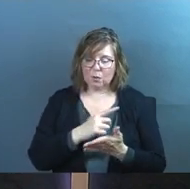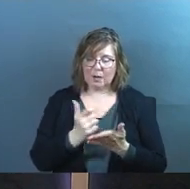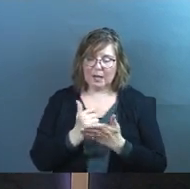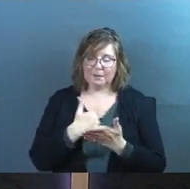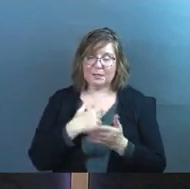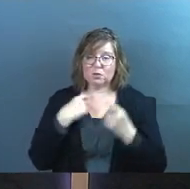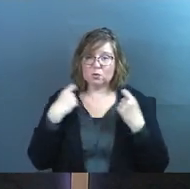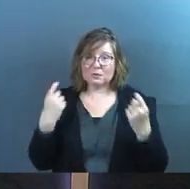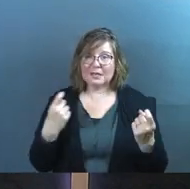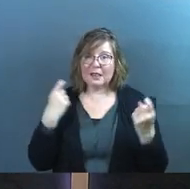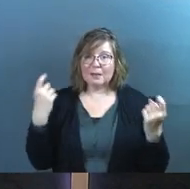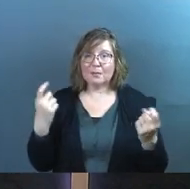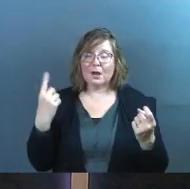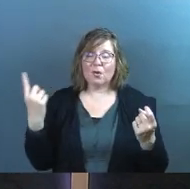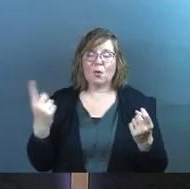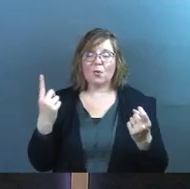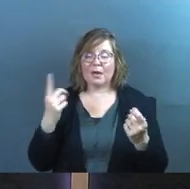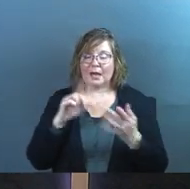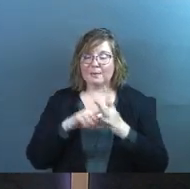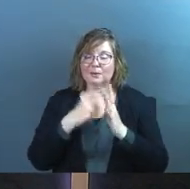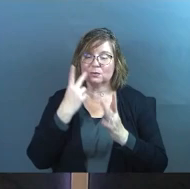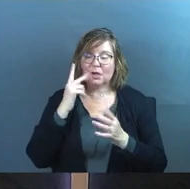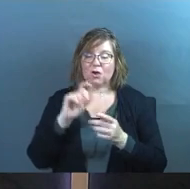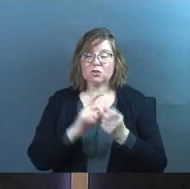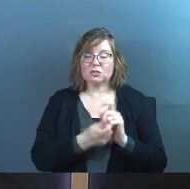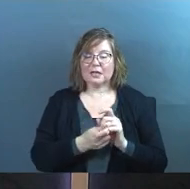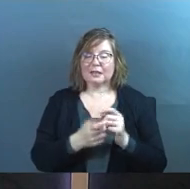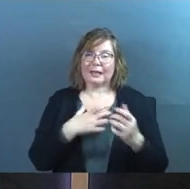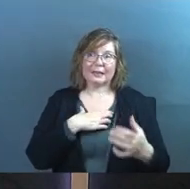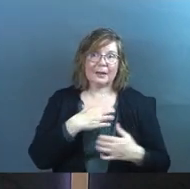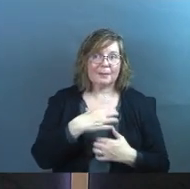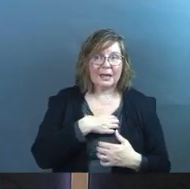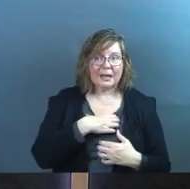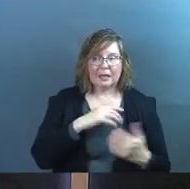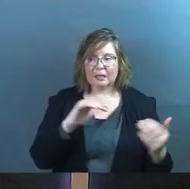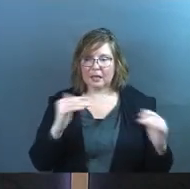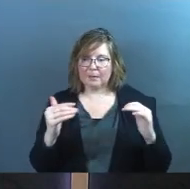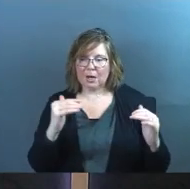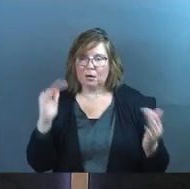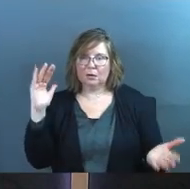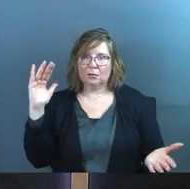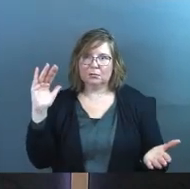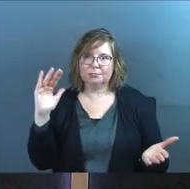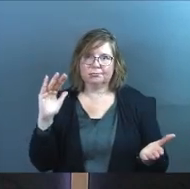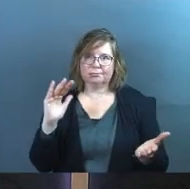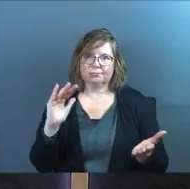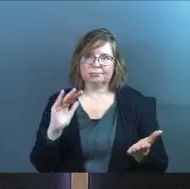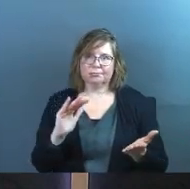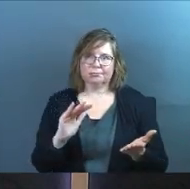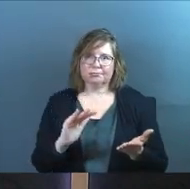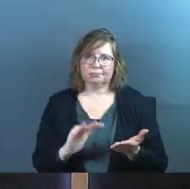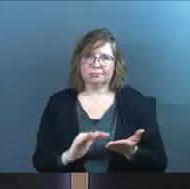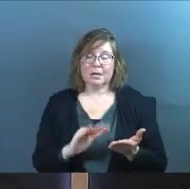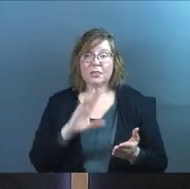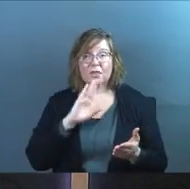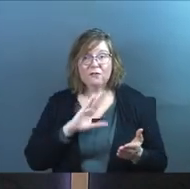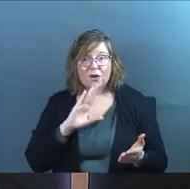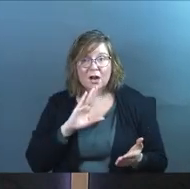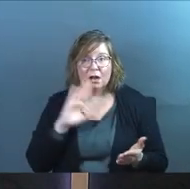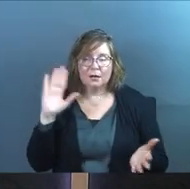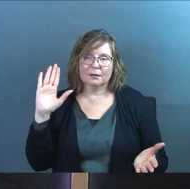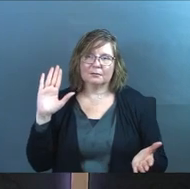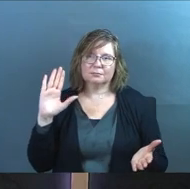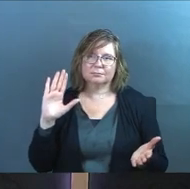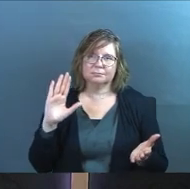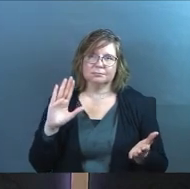to celebrate grace always. What I begin to see is other changes, like the complaining, the comparison, it begins to go away, right? The frustration, it begins